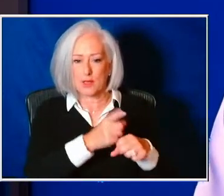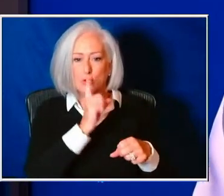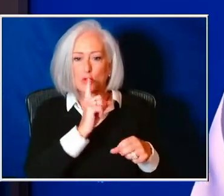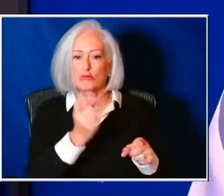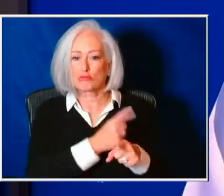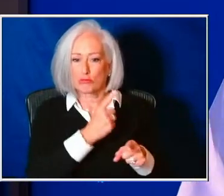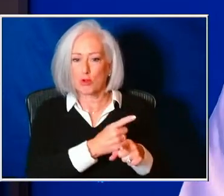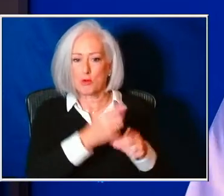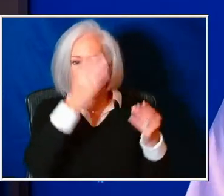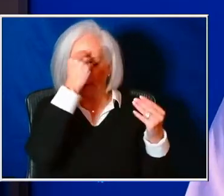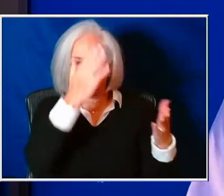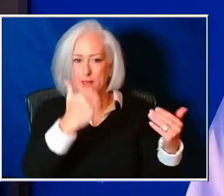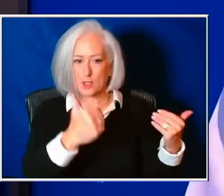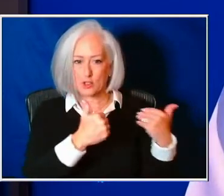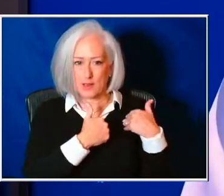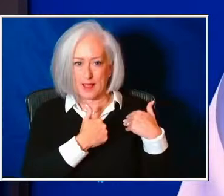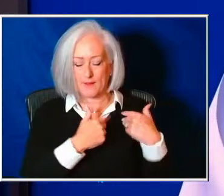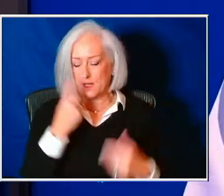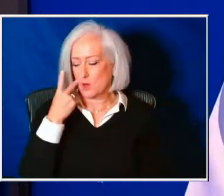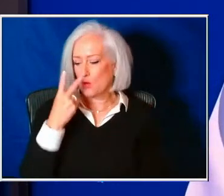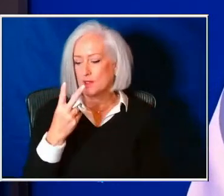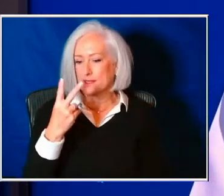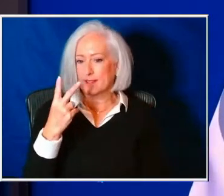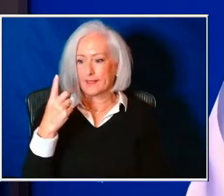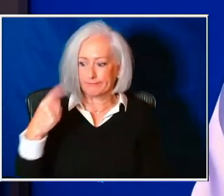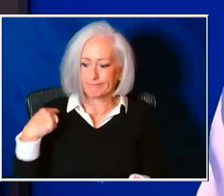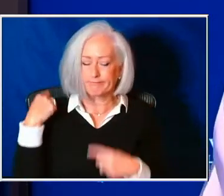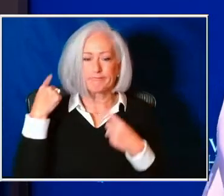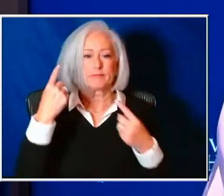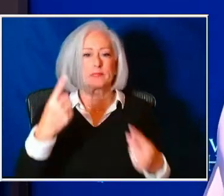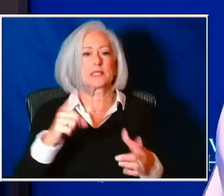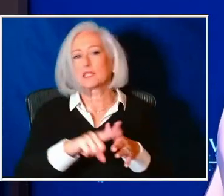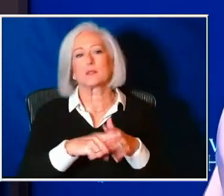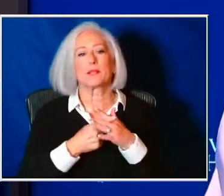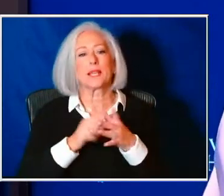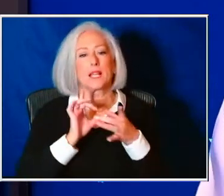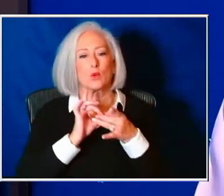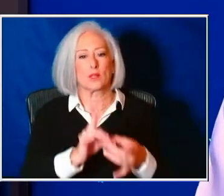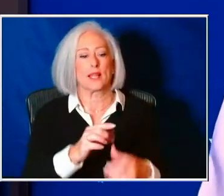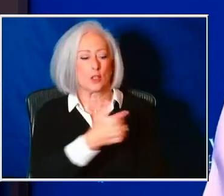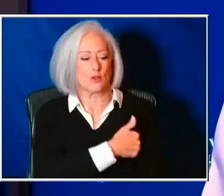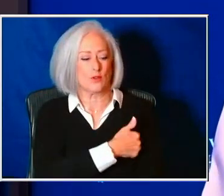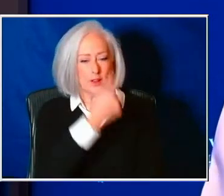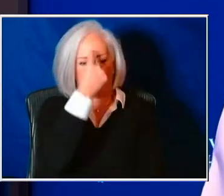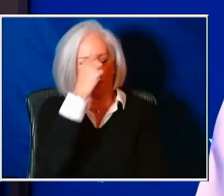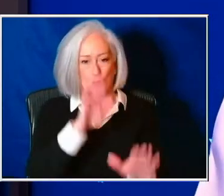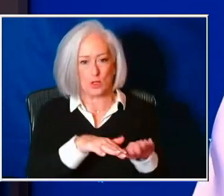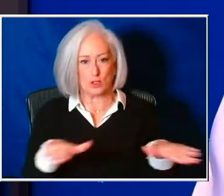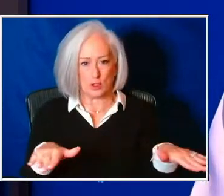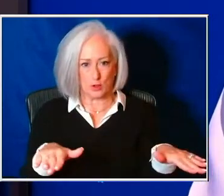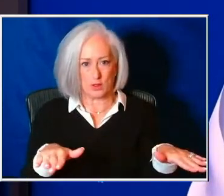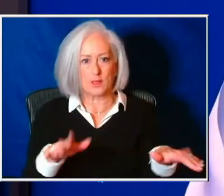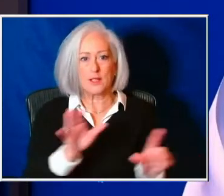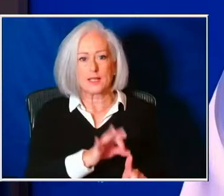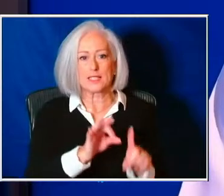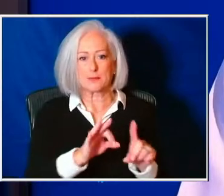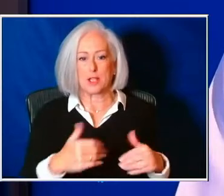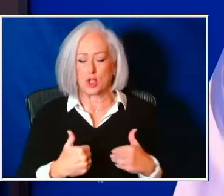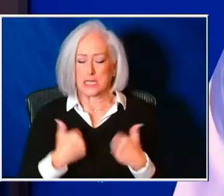have seen since the beginning with these vaccines in regards to pediatrics and especially those younger ages. So